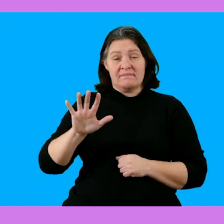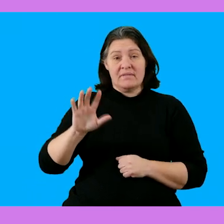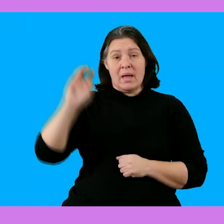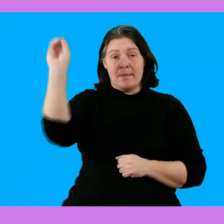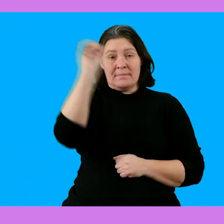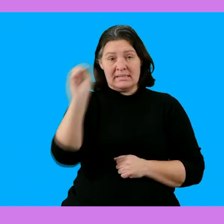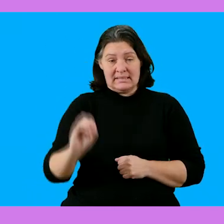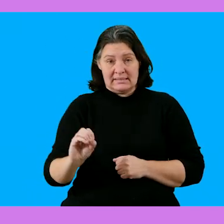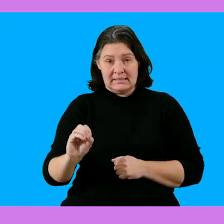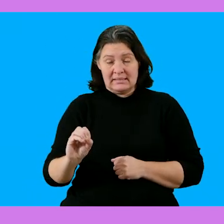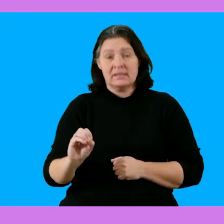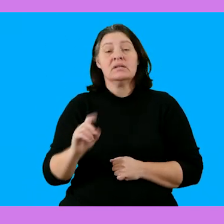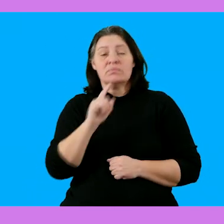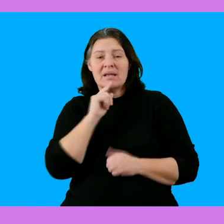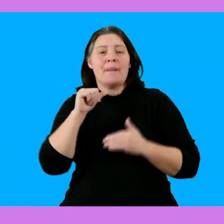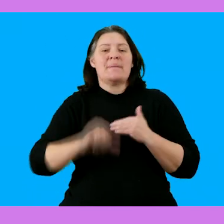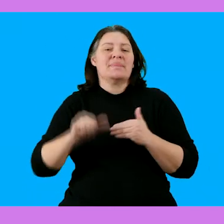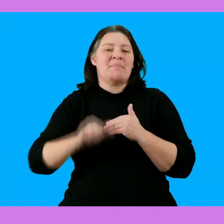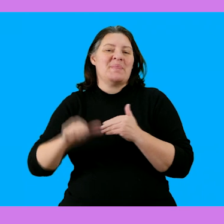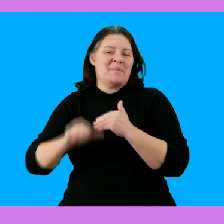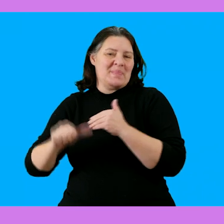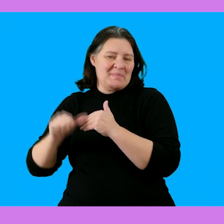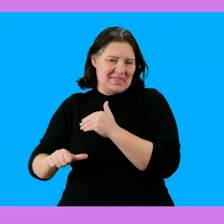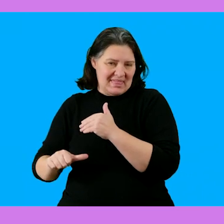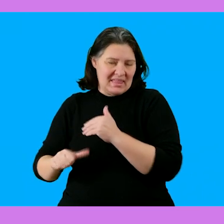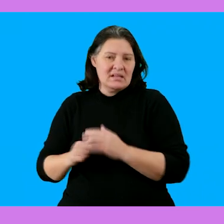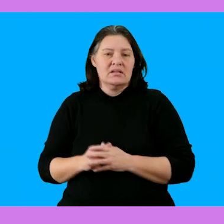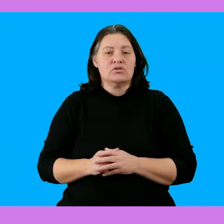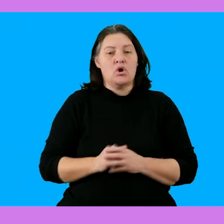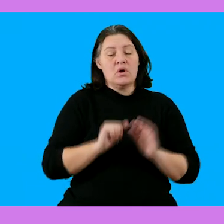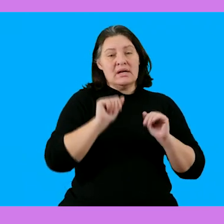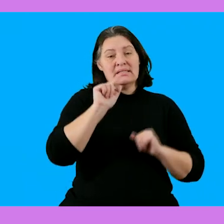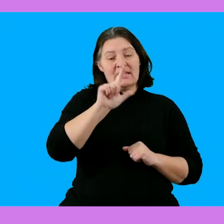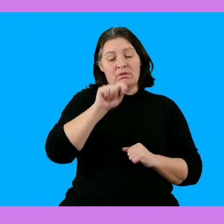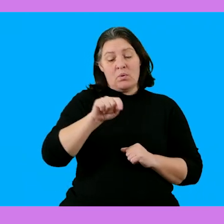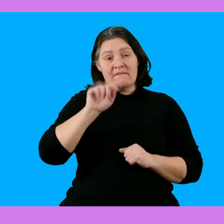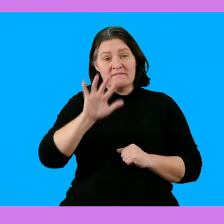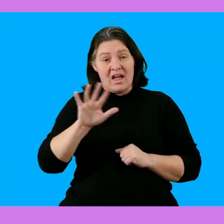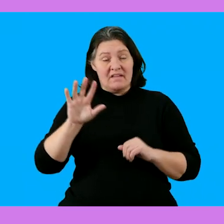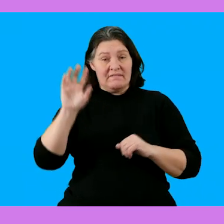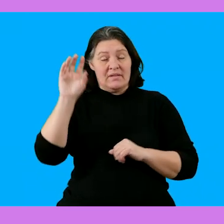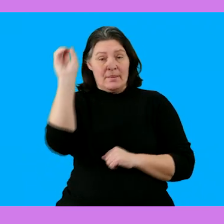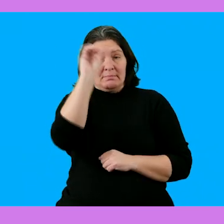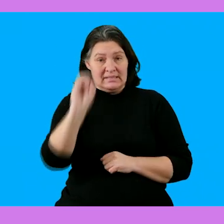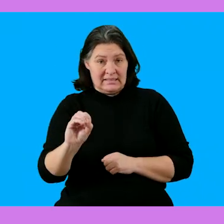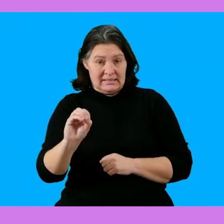7.5%, right? So this will be on a monthly basis. So 7.5%